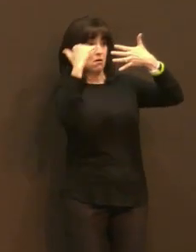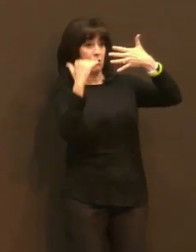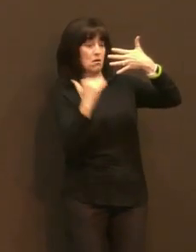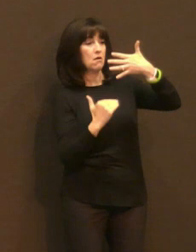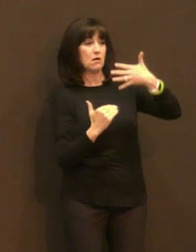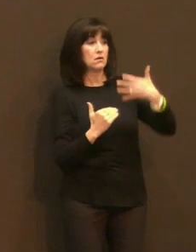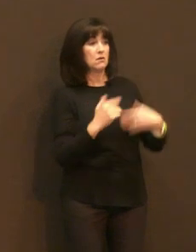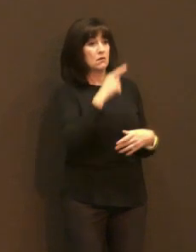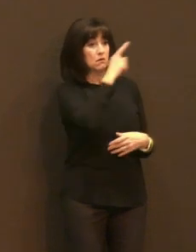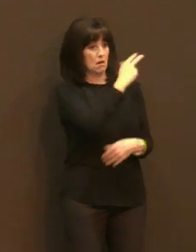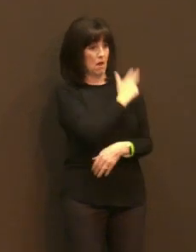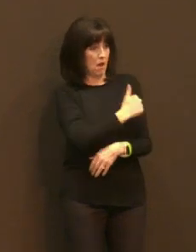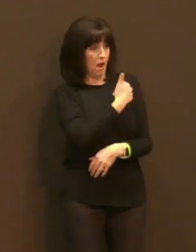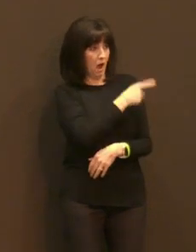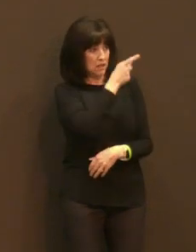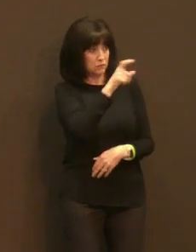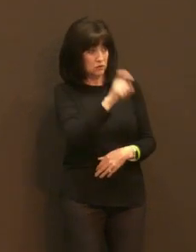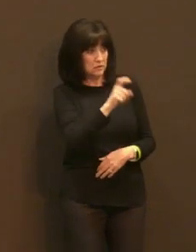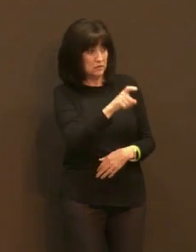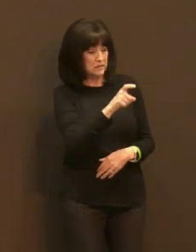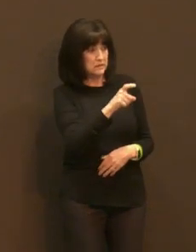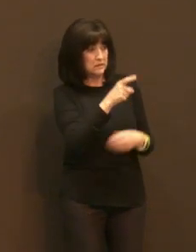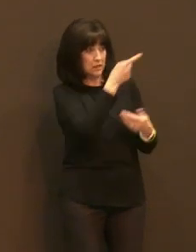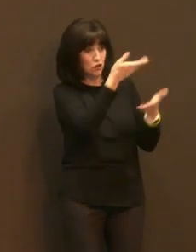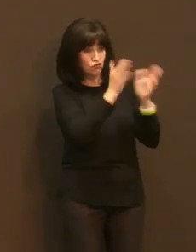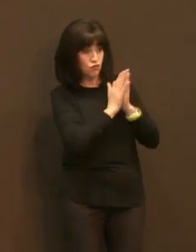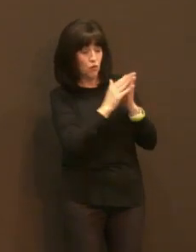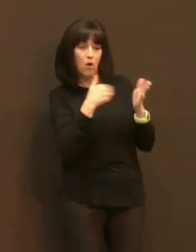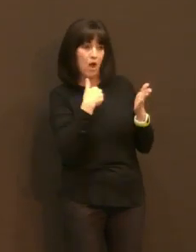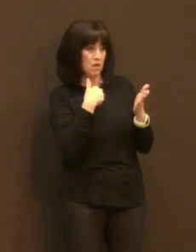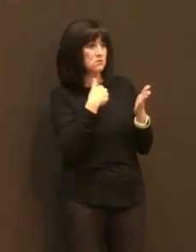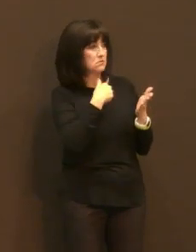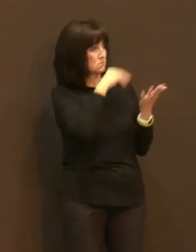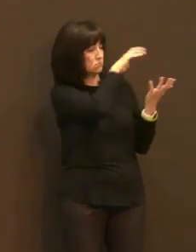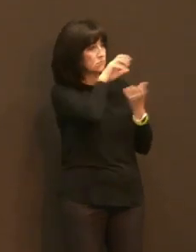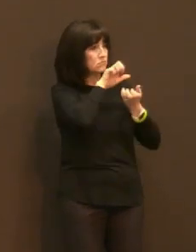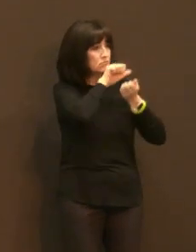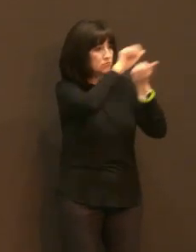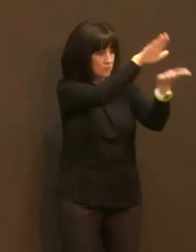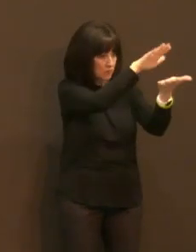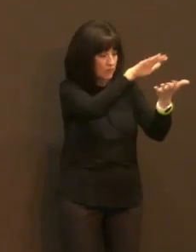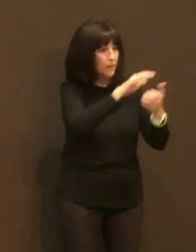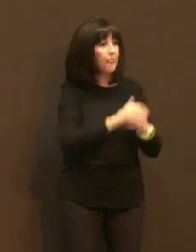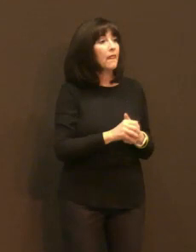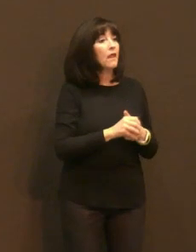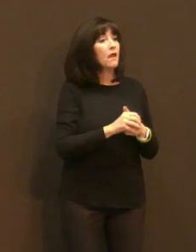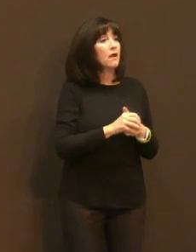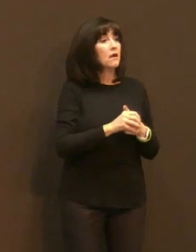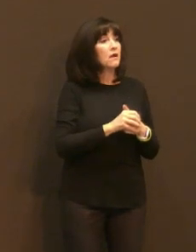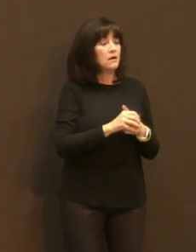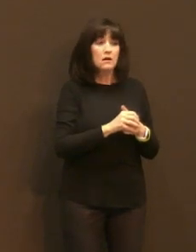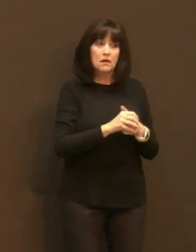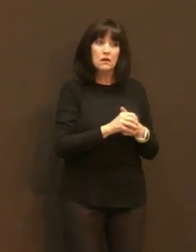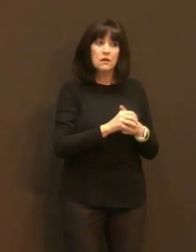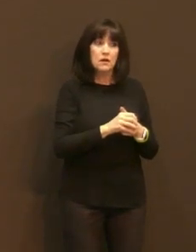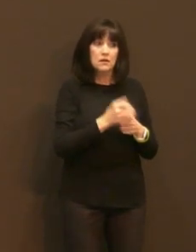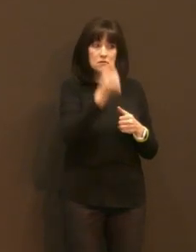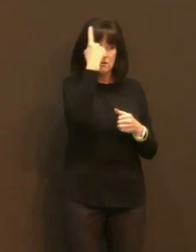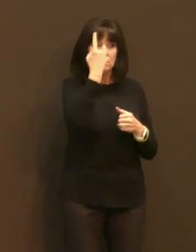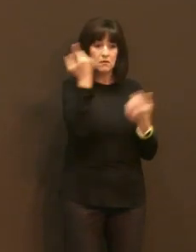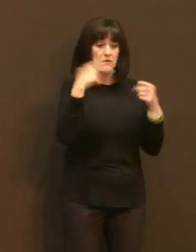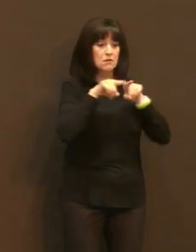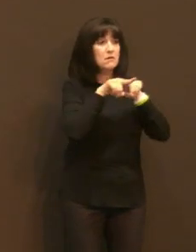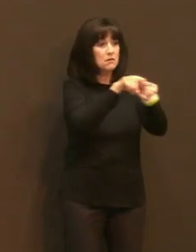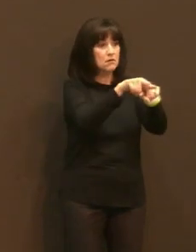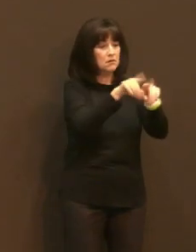it, and so are the care facilities as needed. Along with that is the education that goes along with